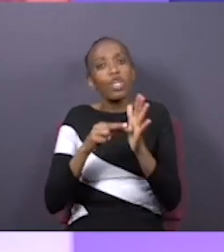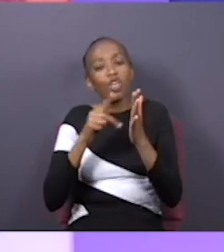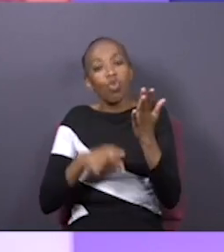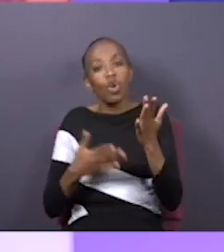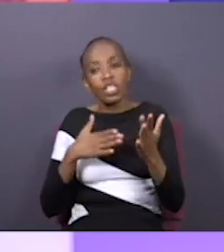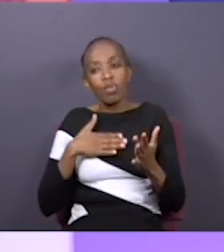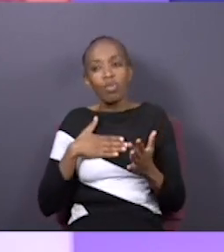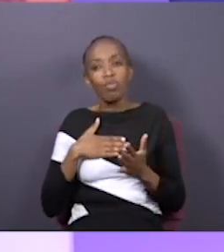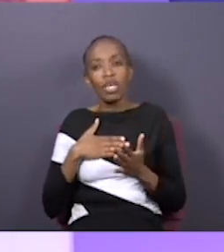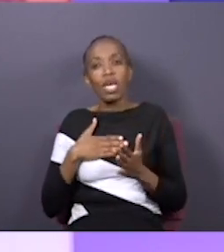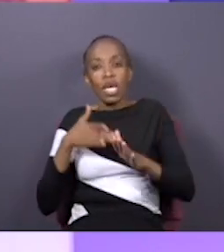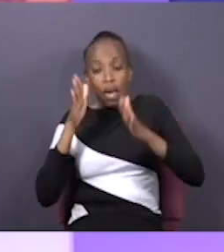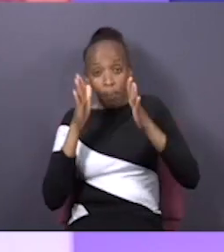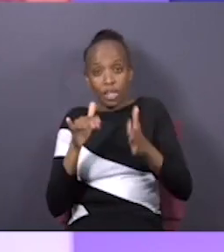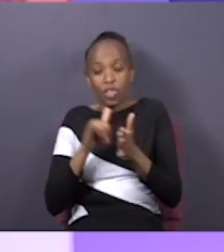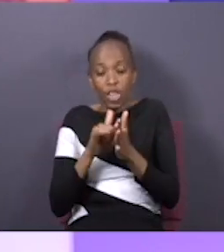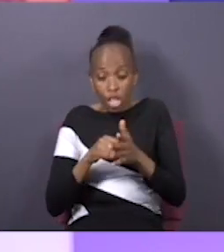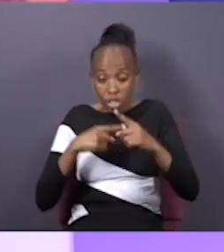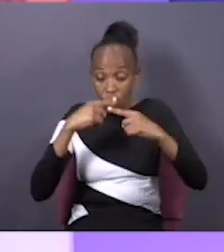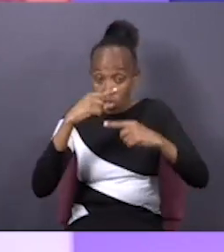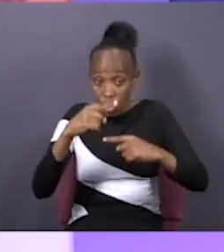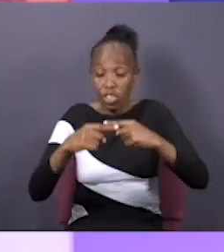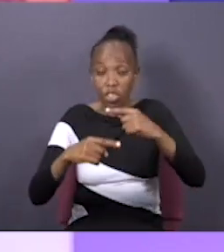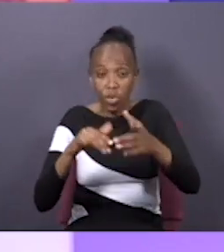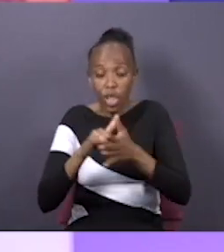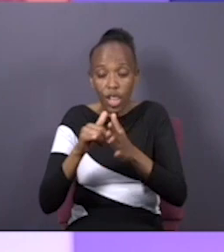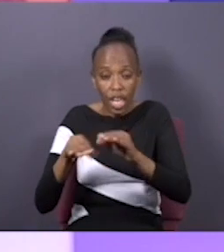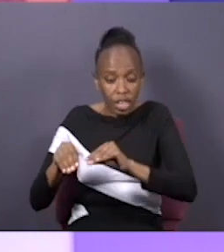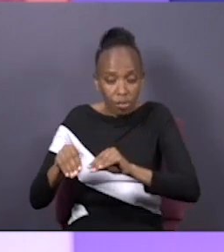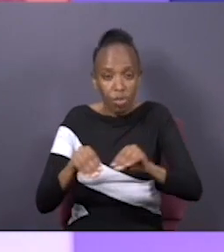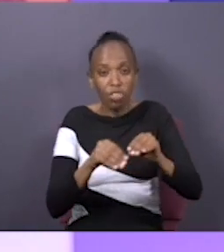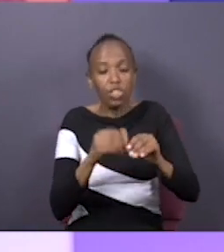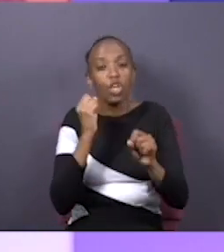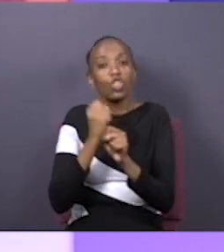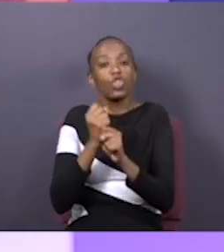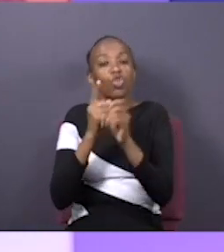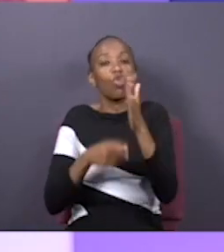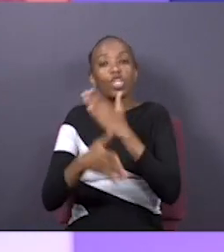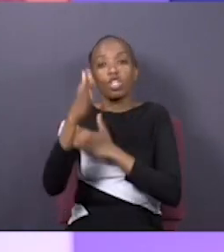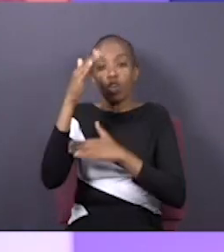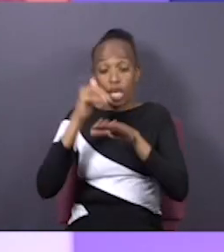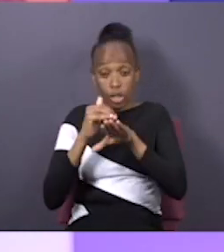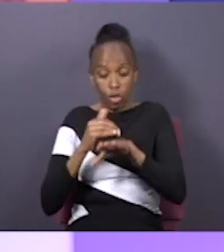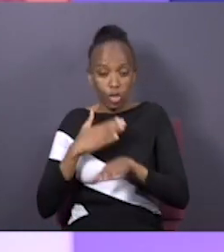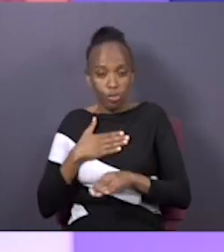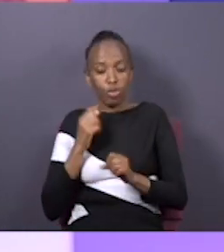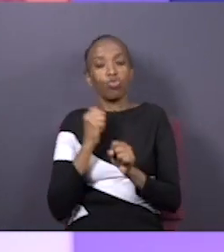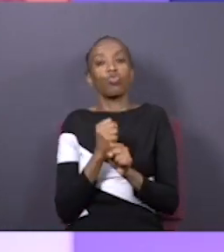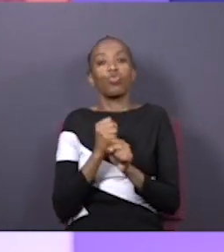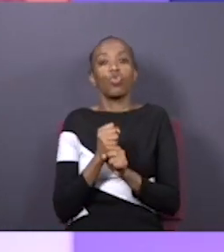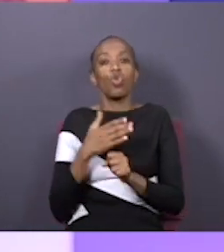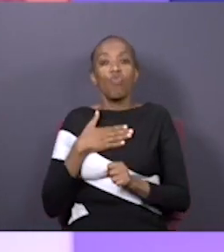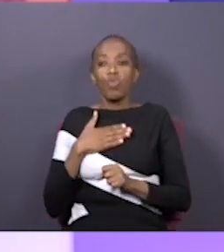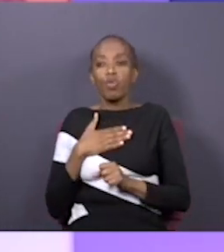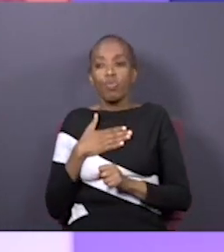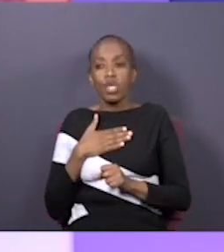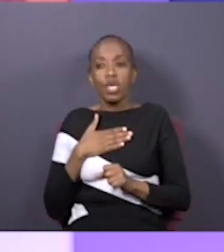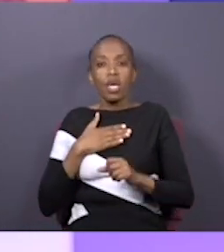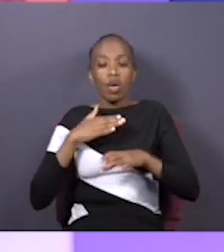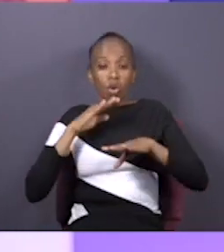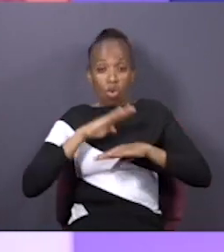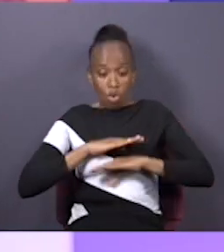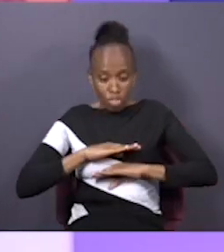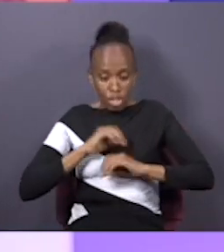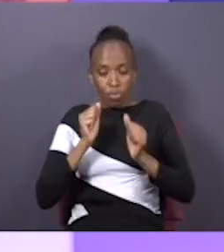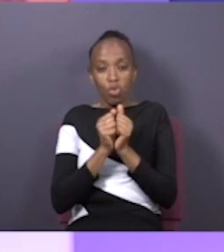words, I am a person that presses on, that moves on to do what God has called me to do. I am not content